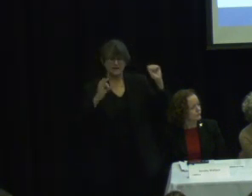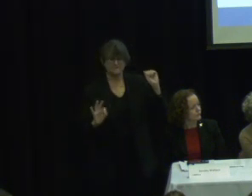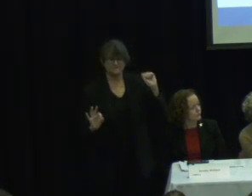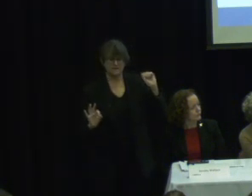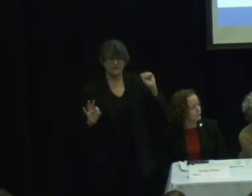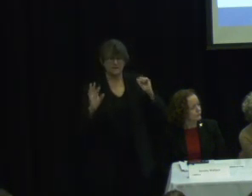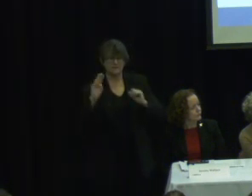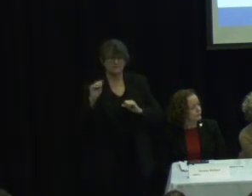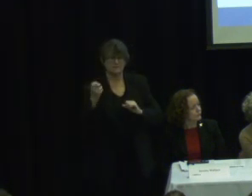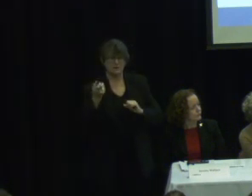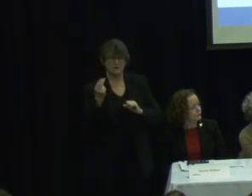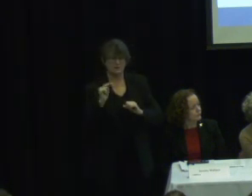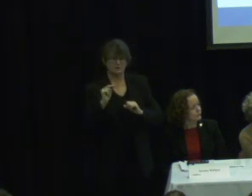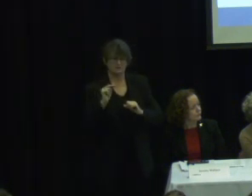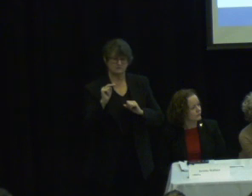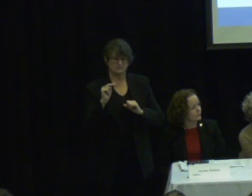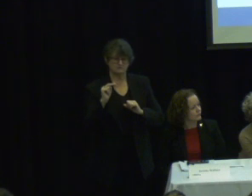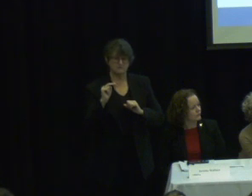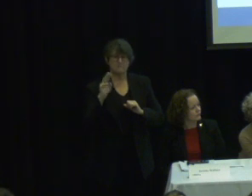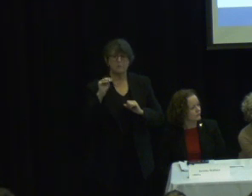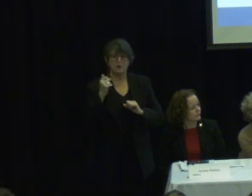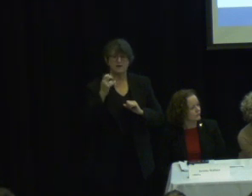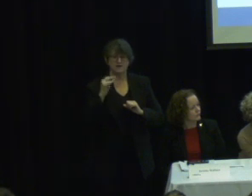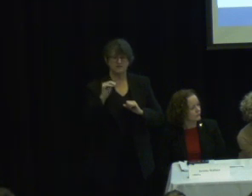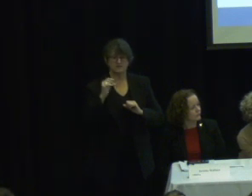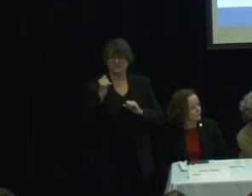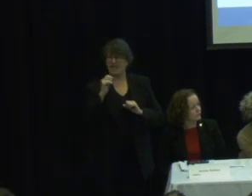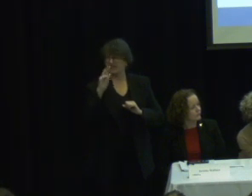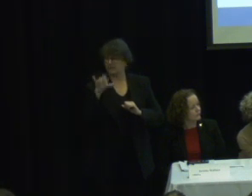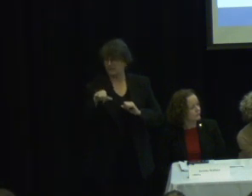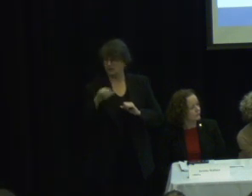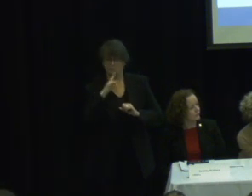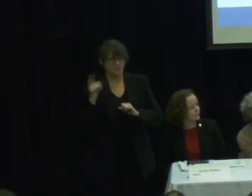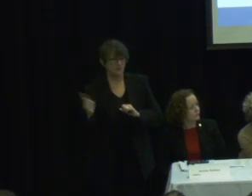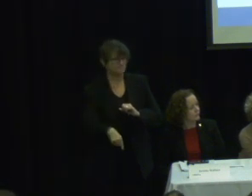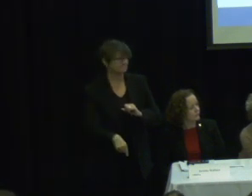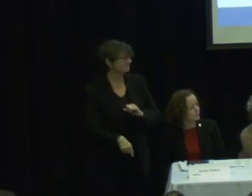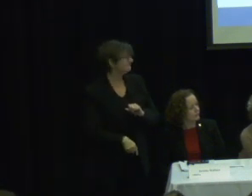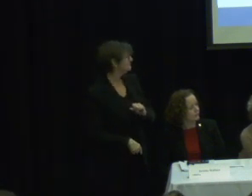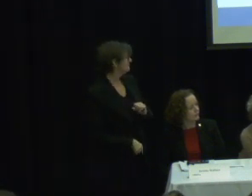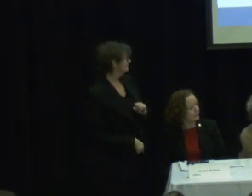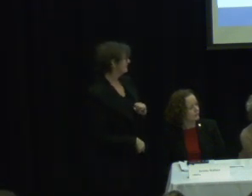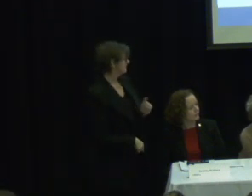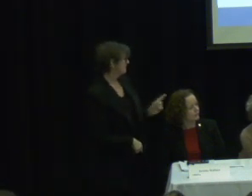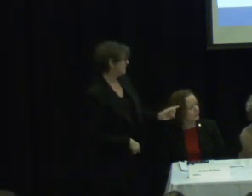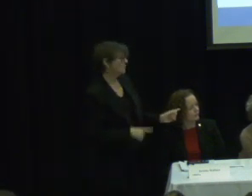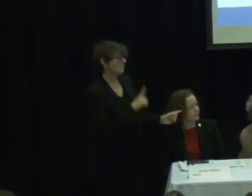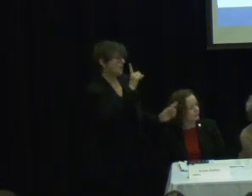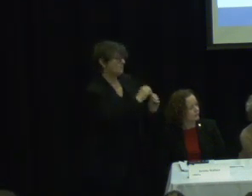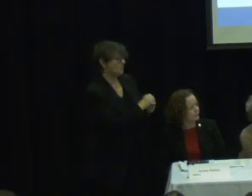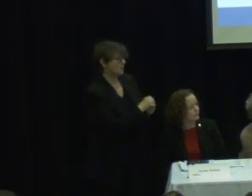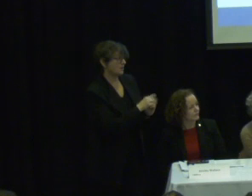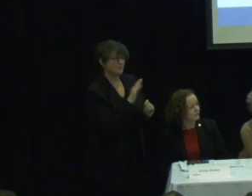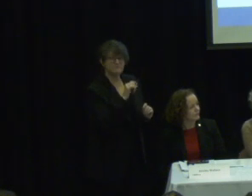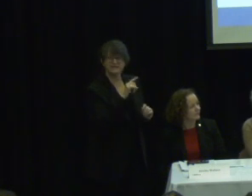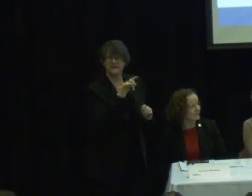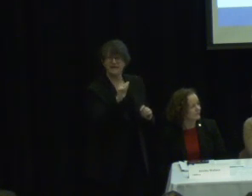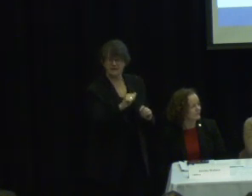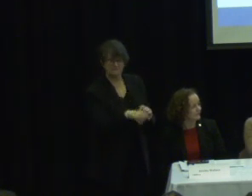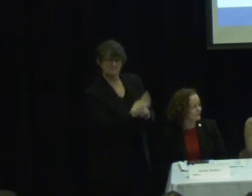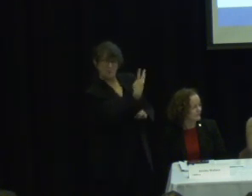the author that began to get us to look inside. And I want Bettina to just mention, Love. What's that? There's one more, Bettina Love. Oh, that's